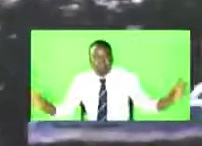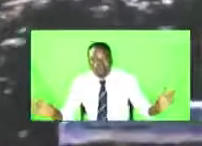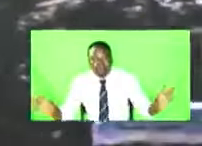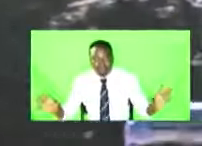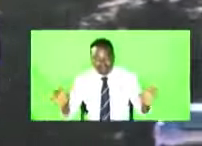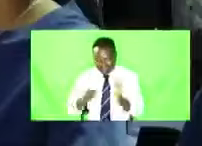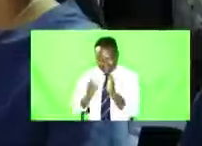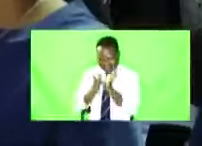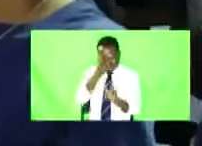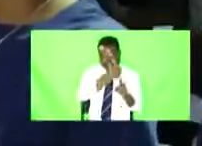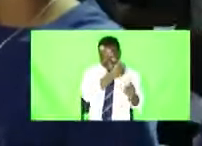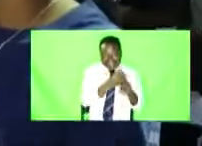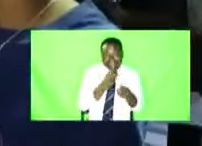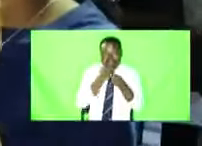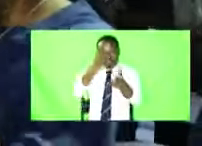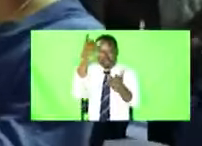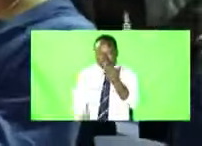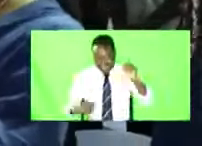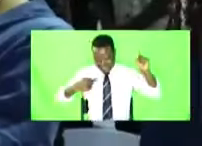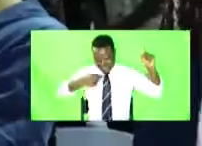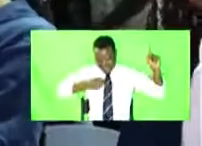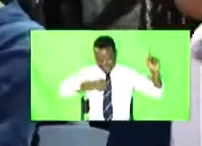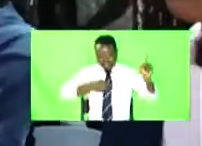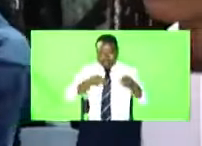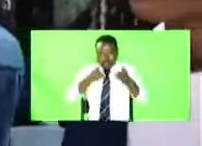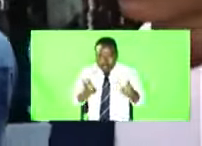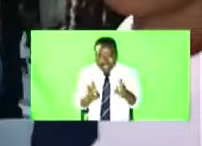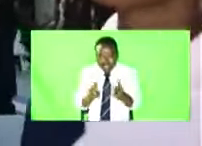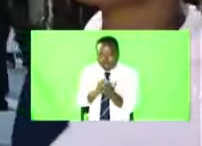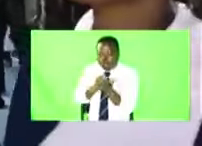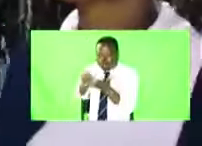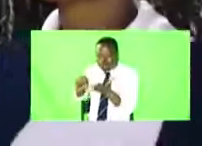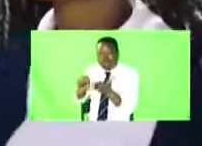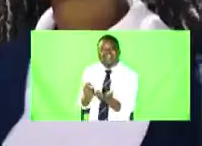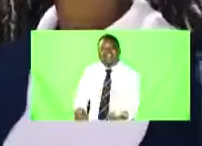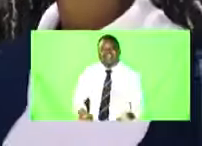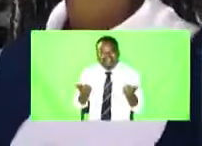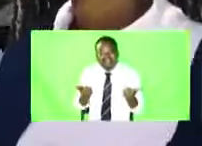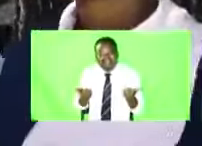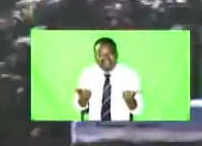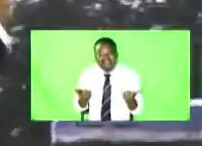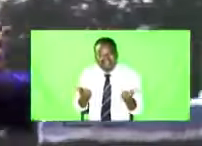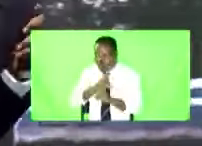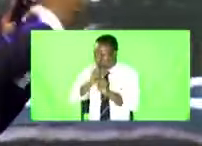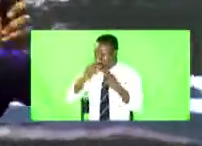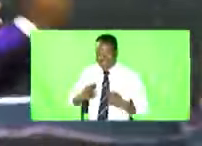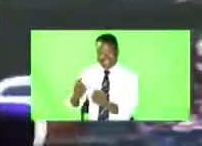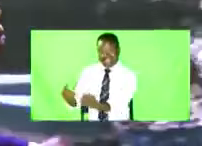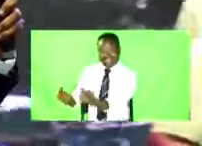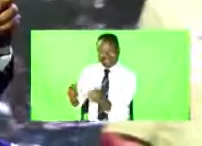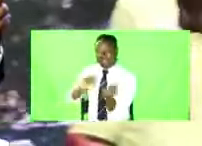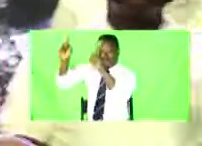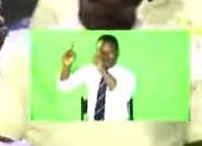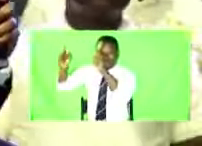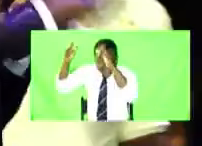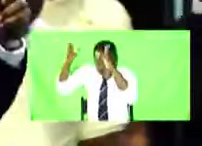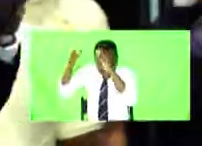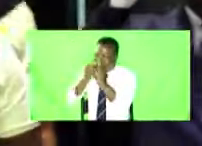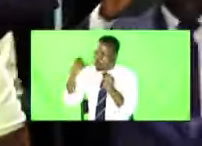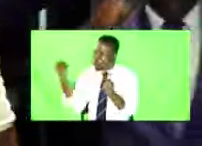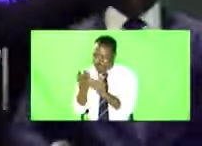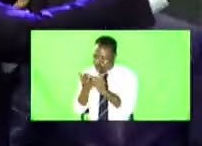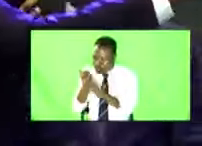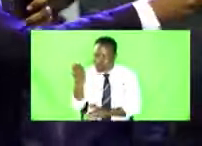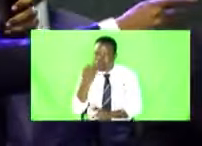Jesus himself said, I am the way, the truth, and the life. No one goes to the Father